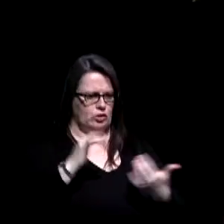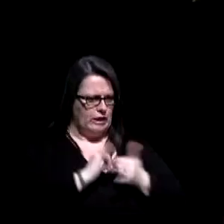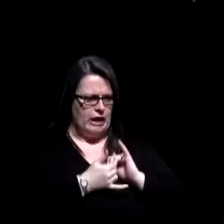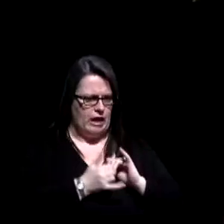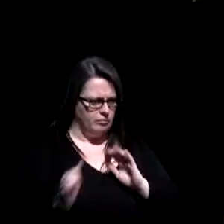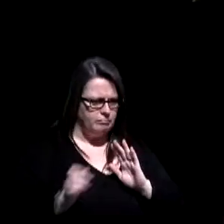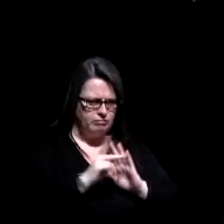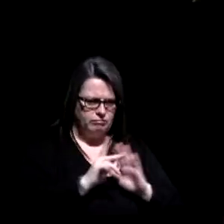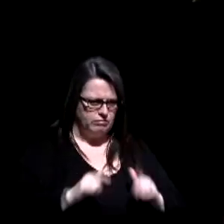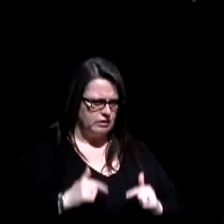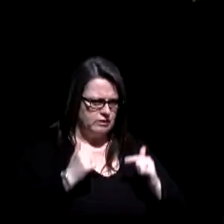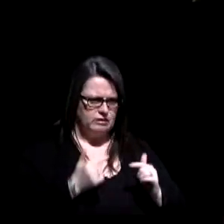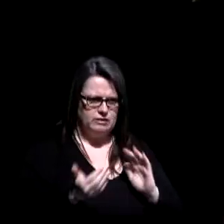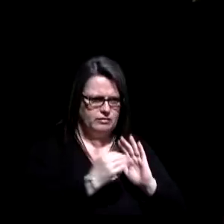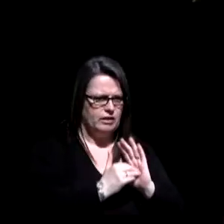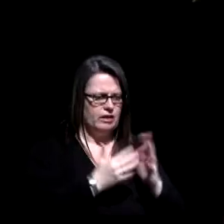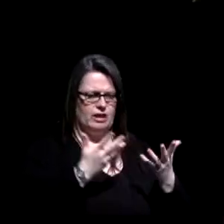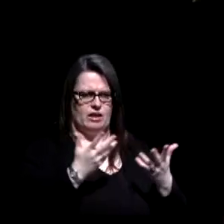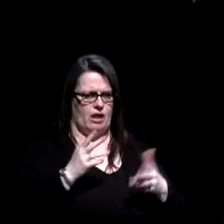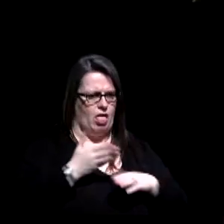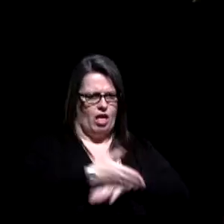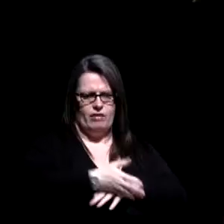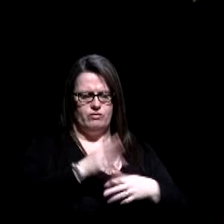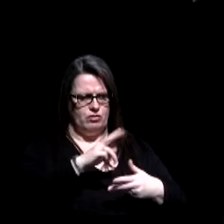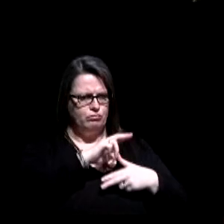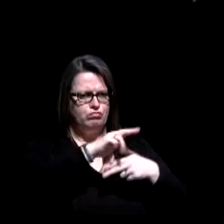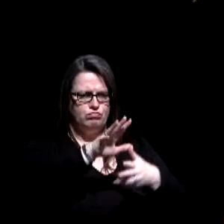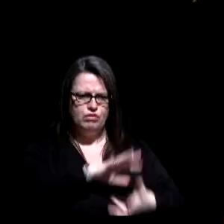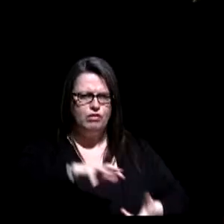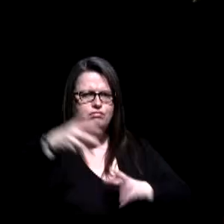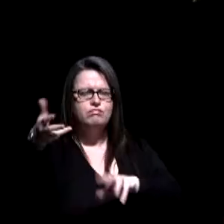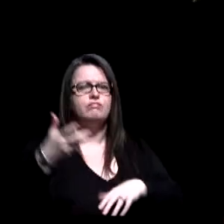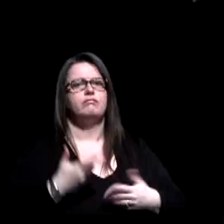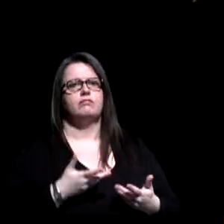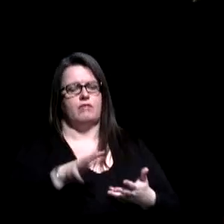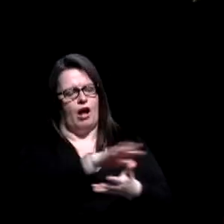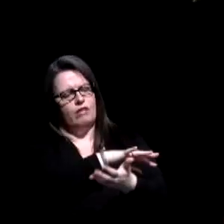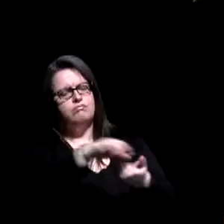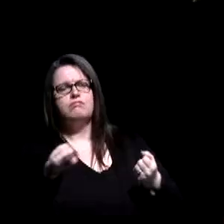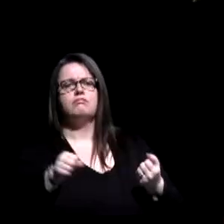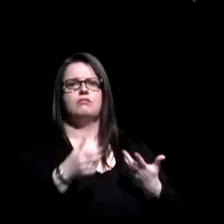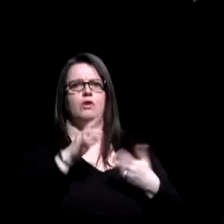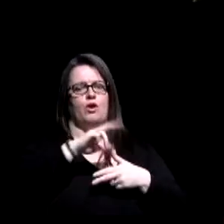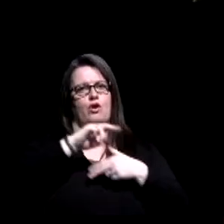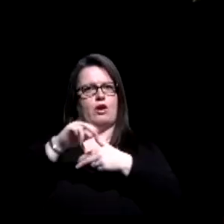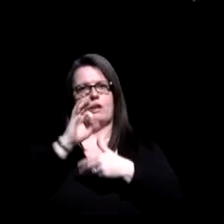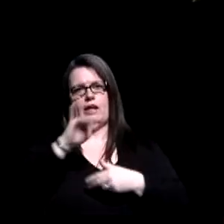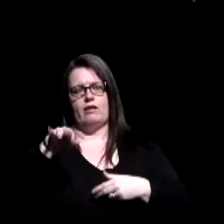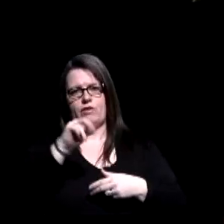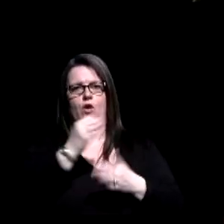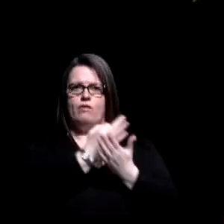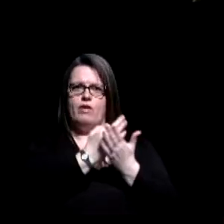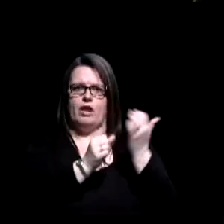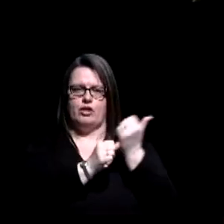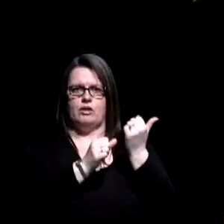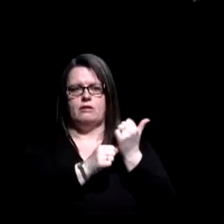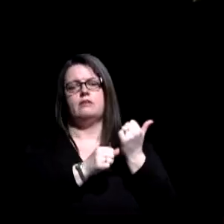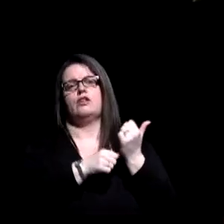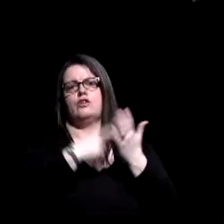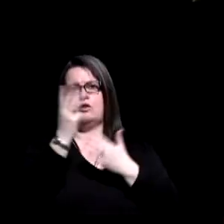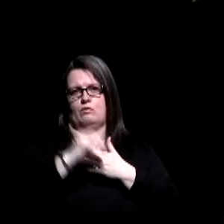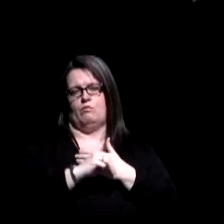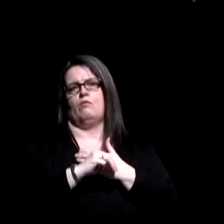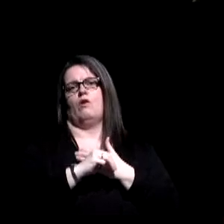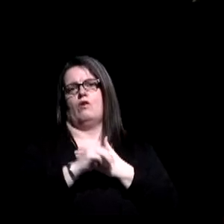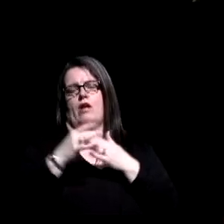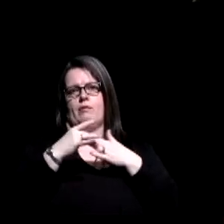of a devastating natural disaster. The Hurricane Fiona Financial Assistance Program Leadership Team worked